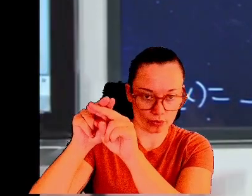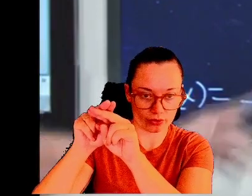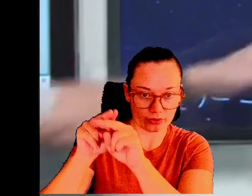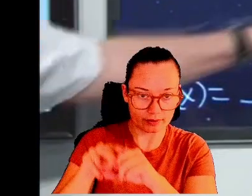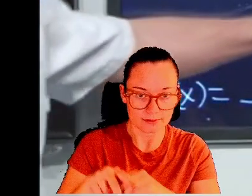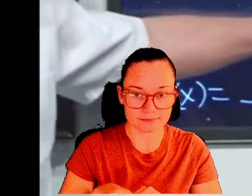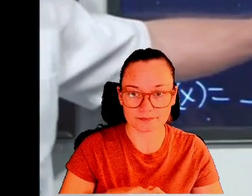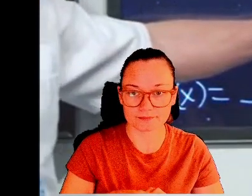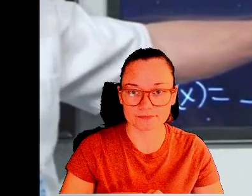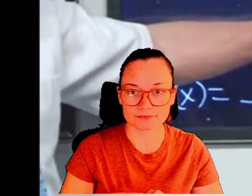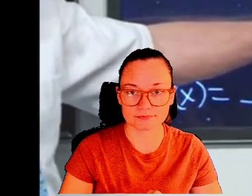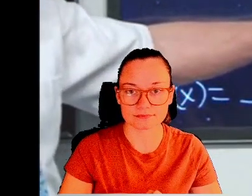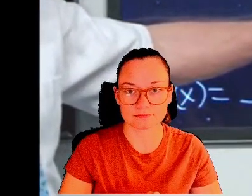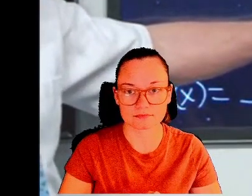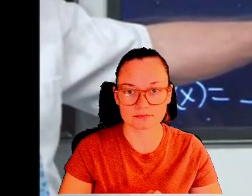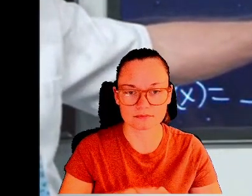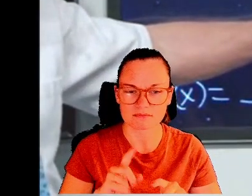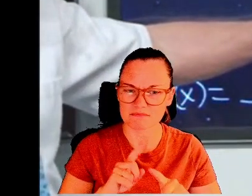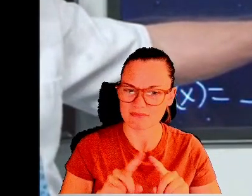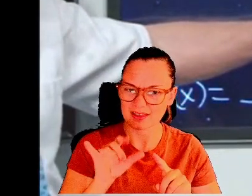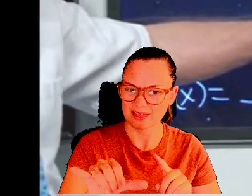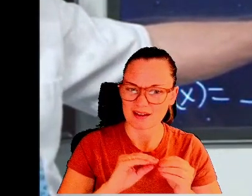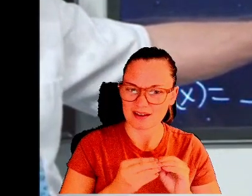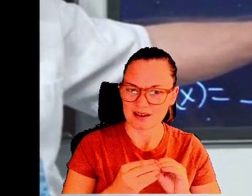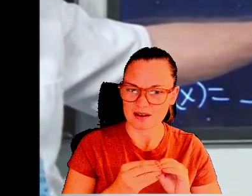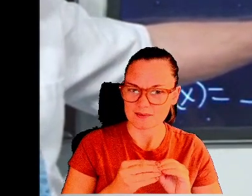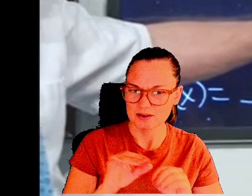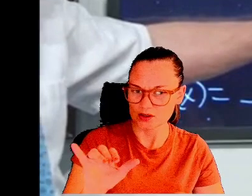But isn't this number the y-intercept?